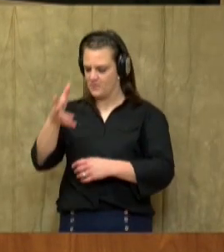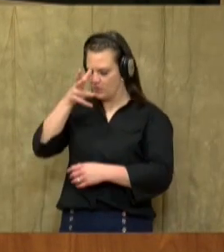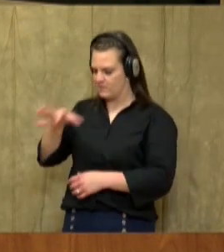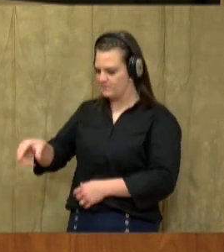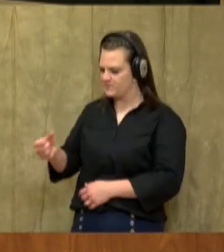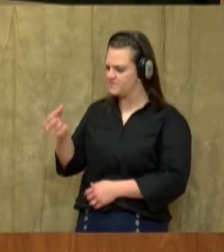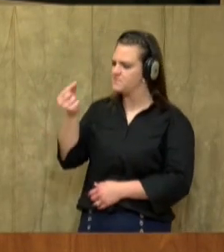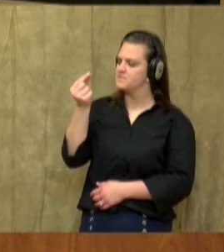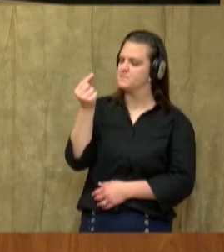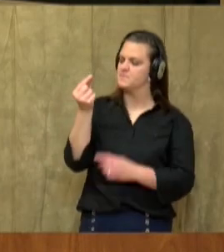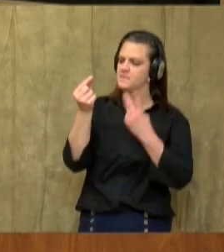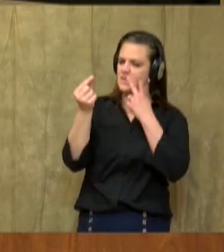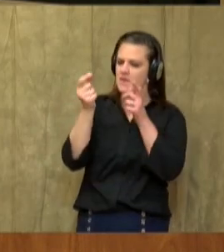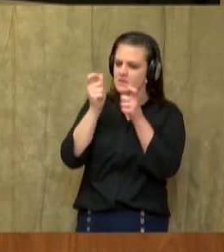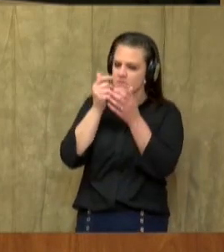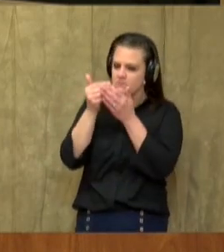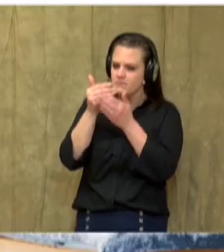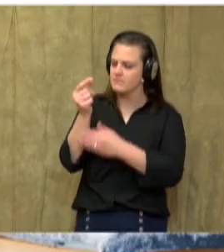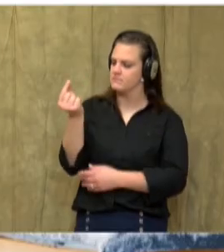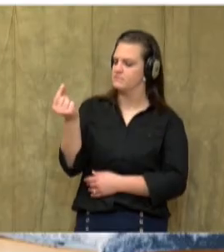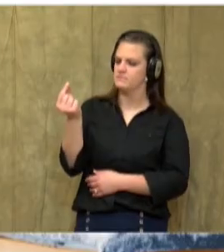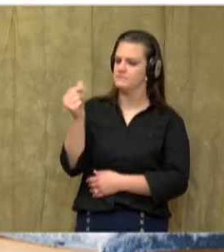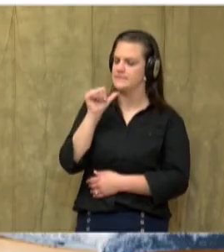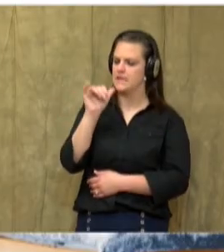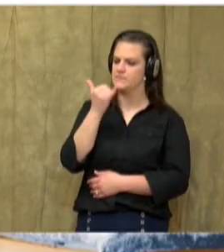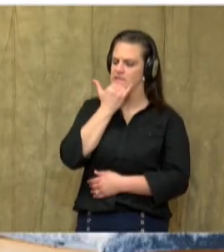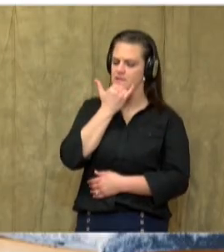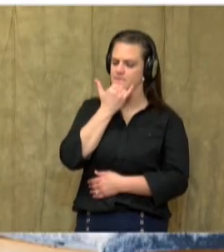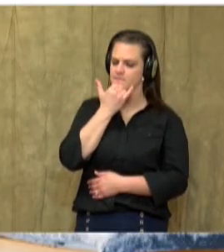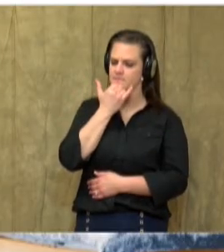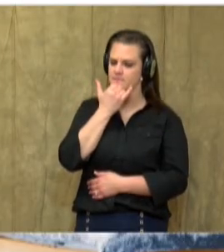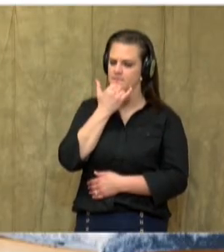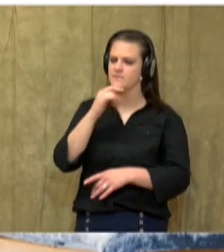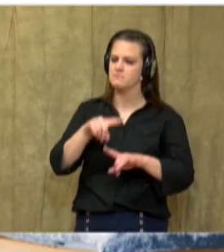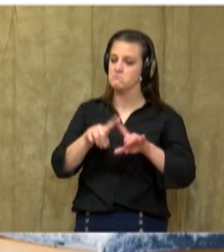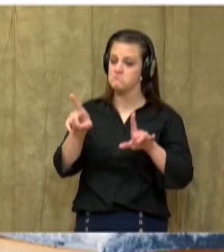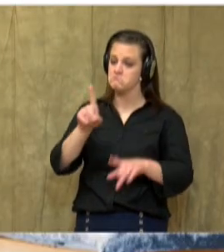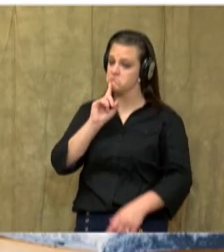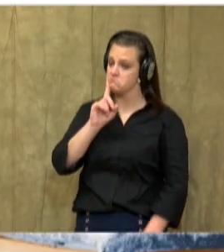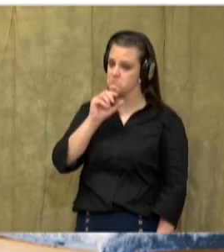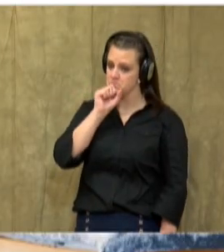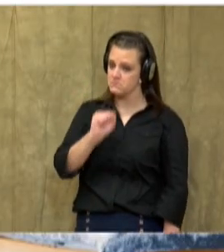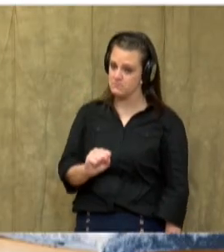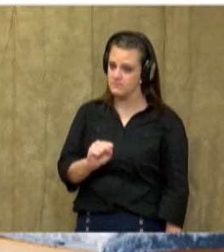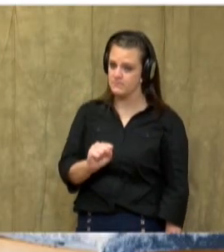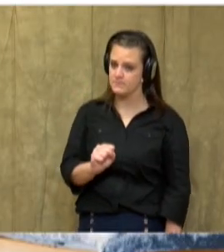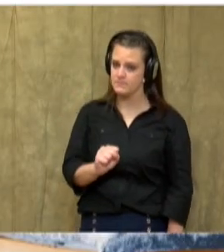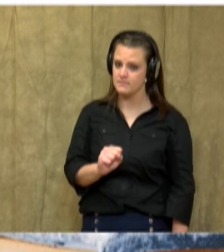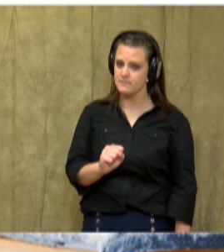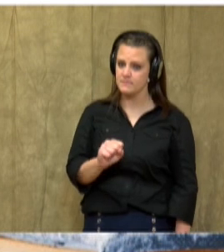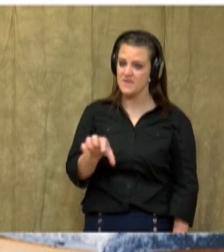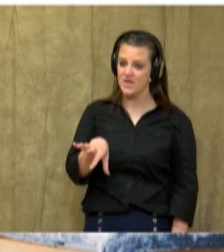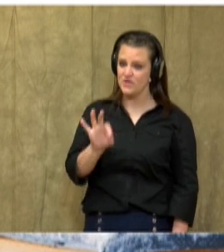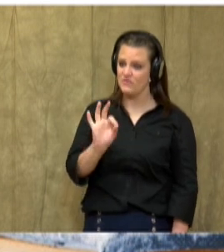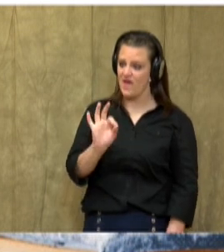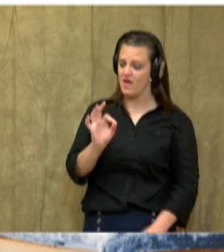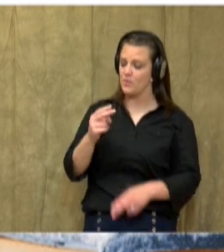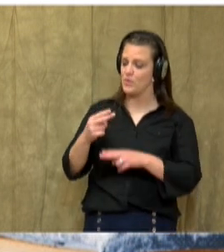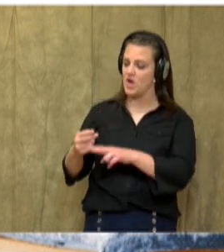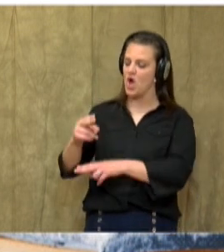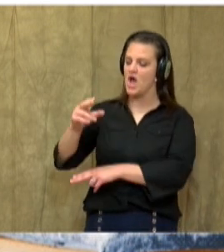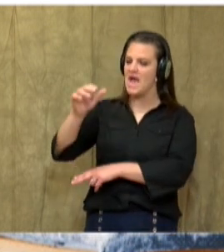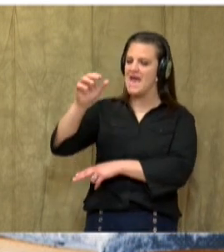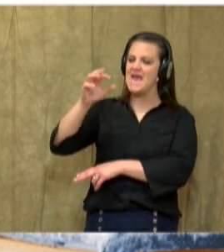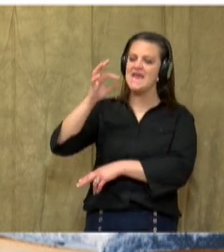close and looked at it carefully. Well, it's not a mistake, but it is very old. You found what we call an